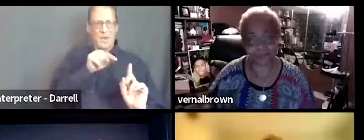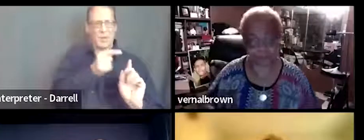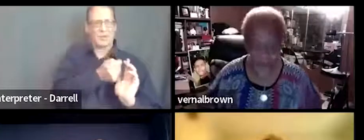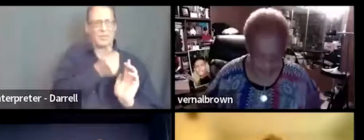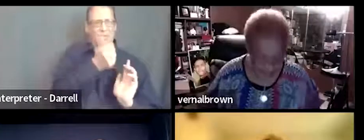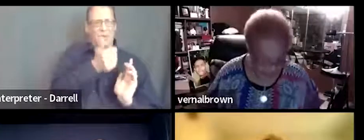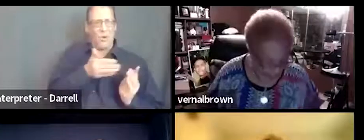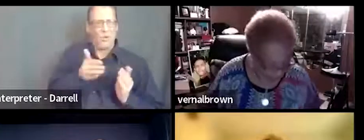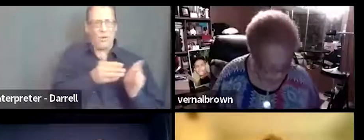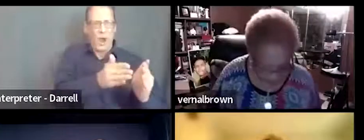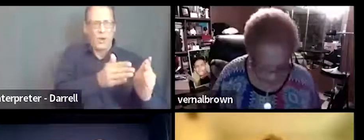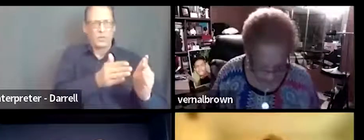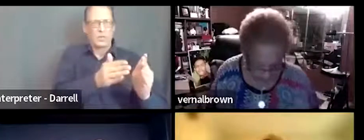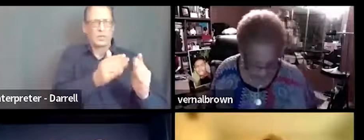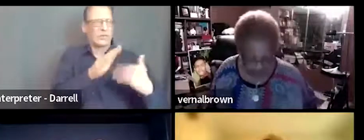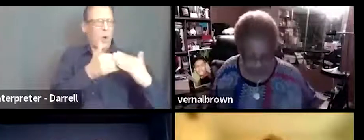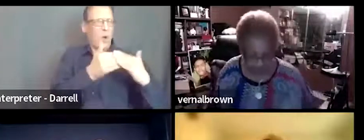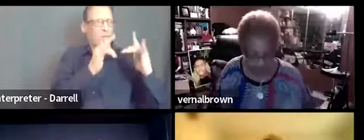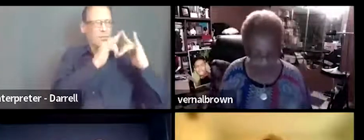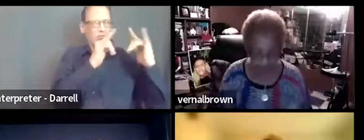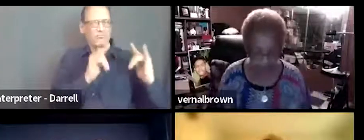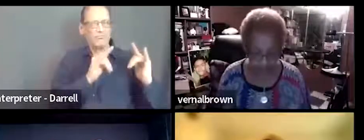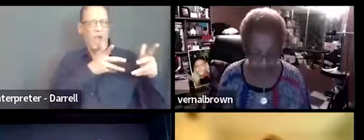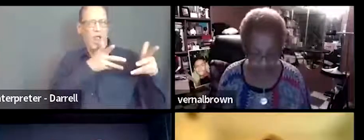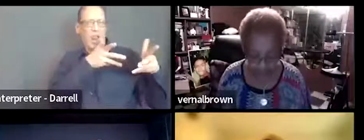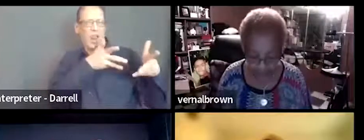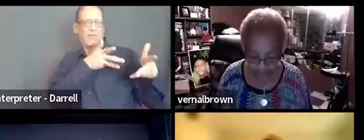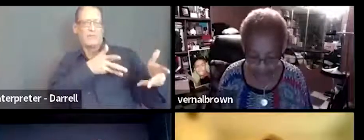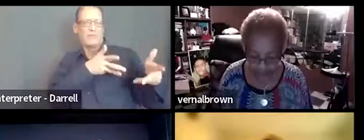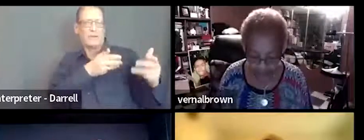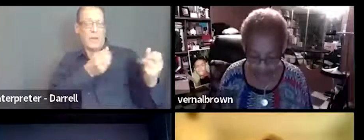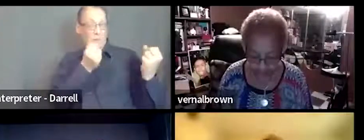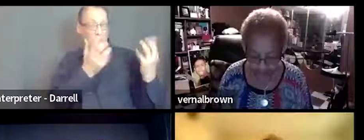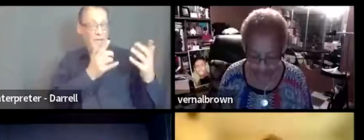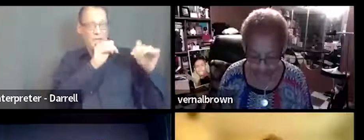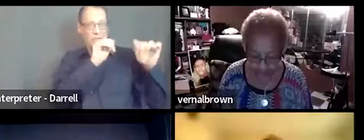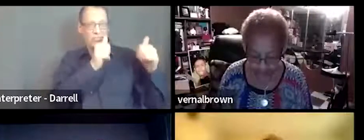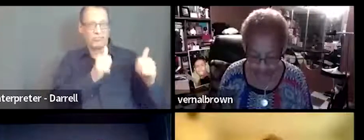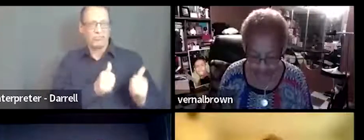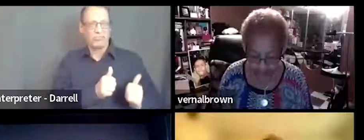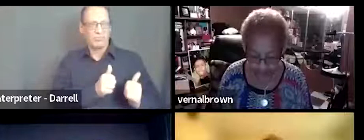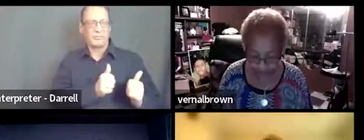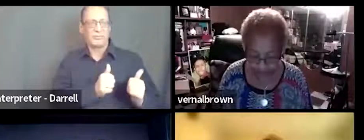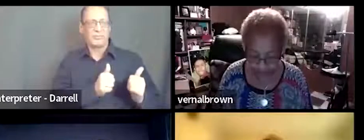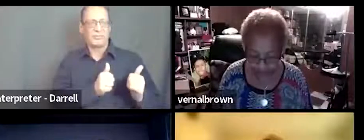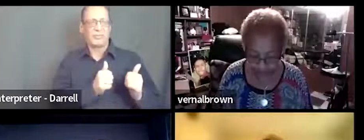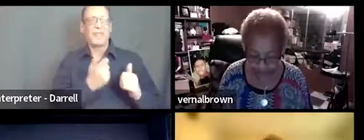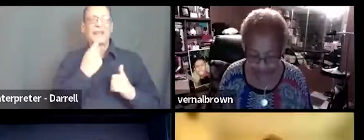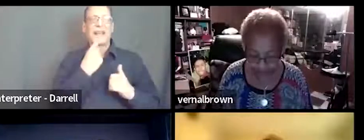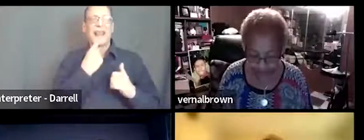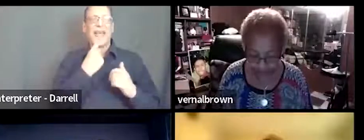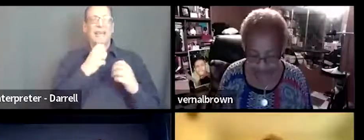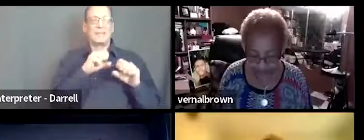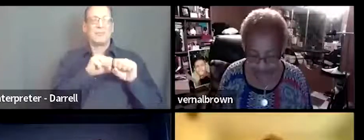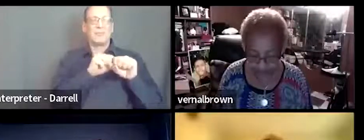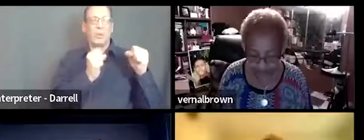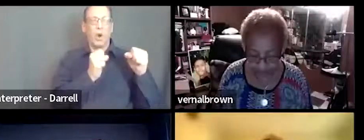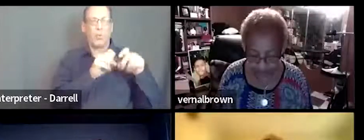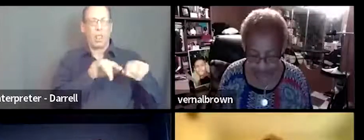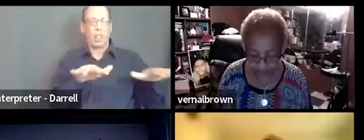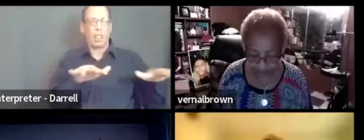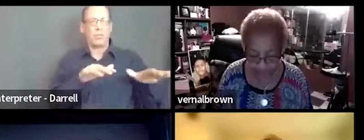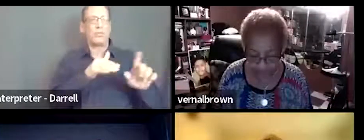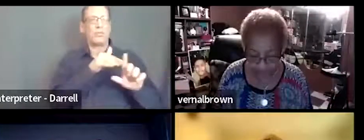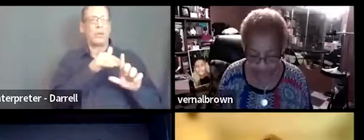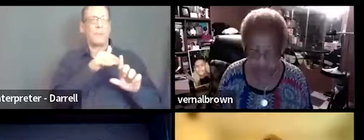the infrastructure left behind. Bus shelters, many decaying or broken glass, continue to remind neighborhoods